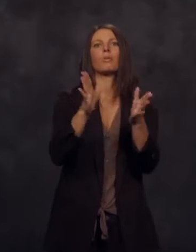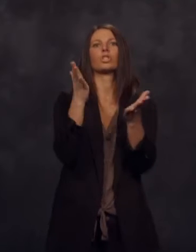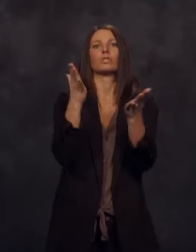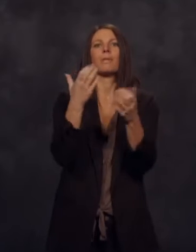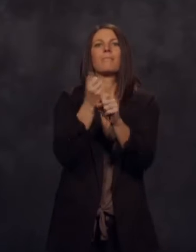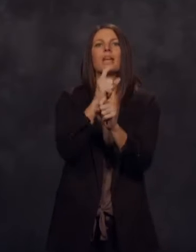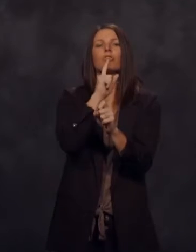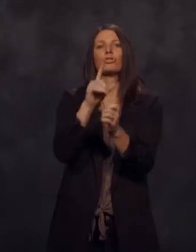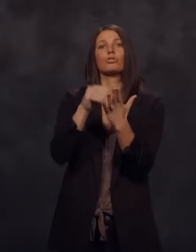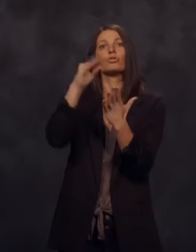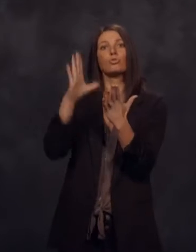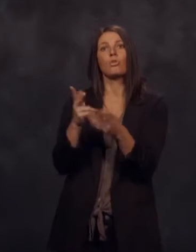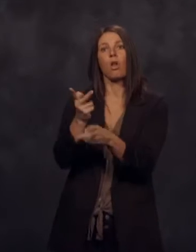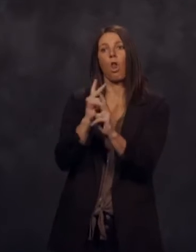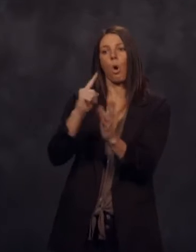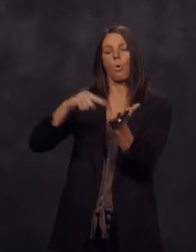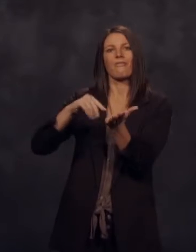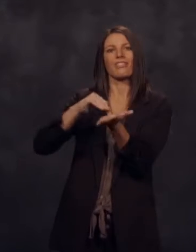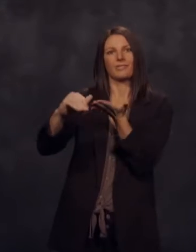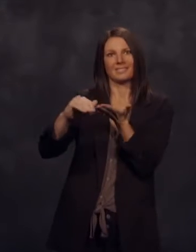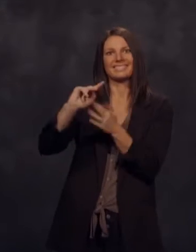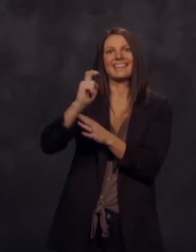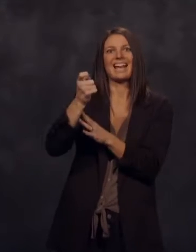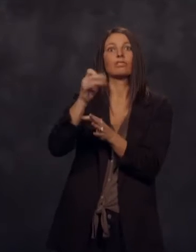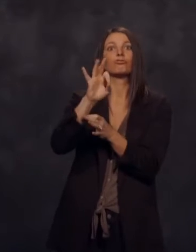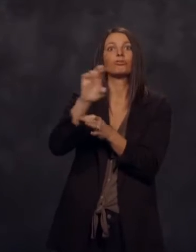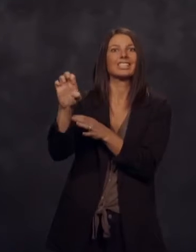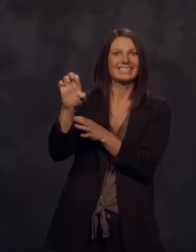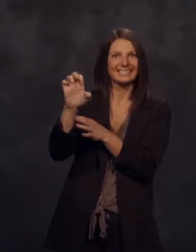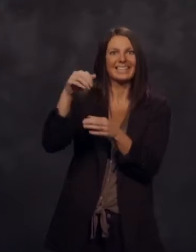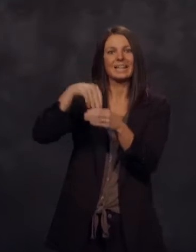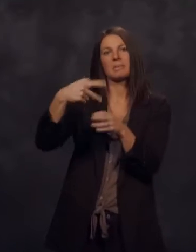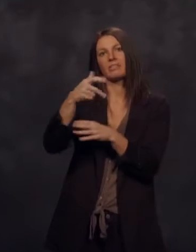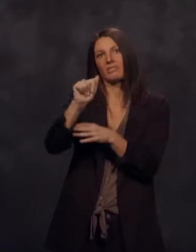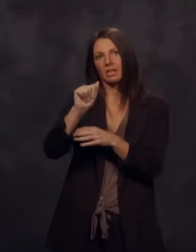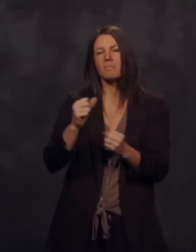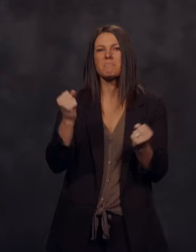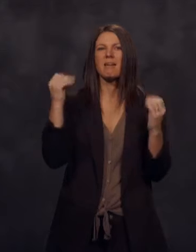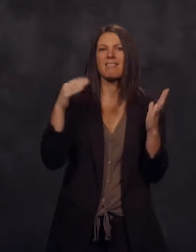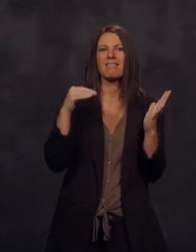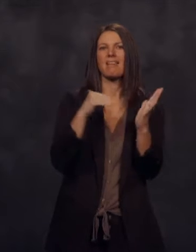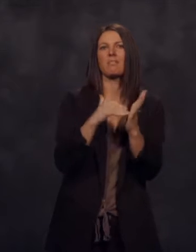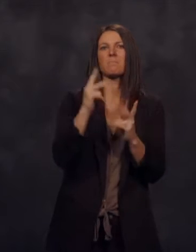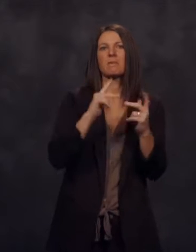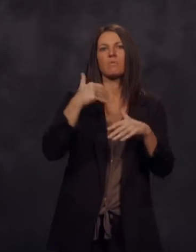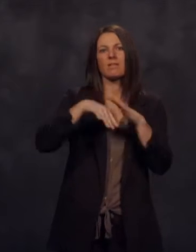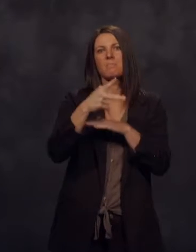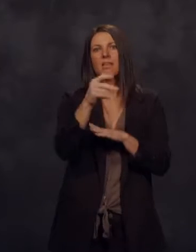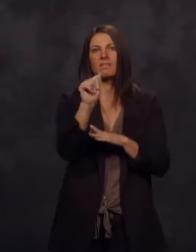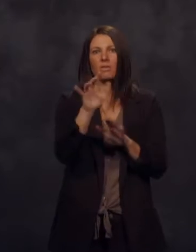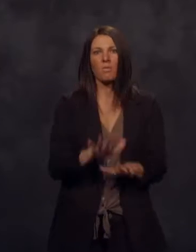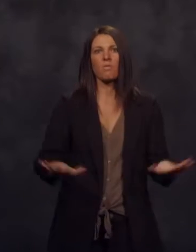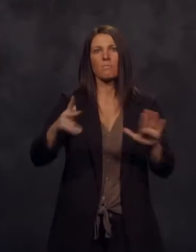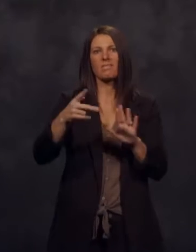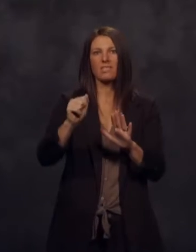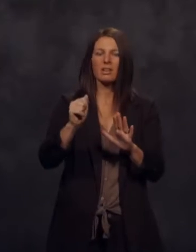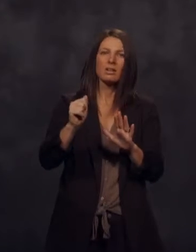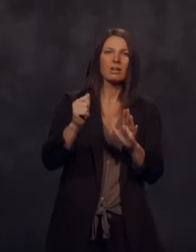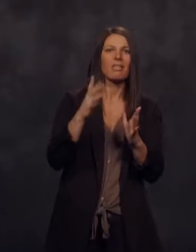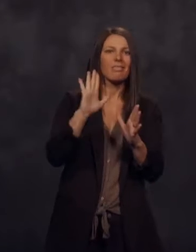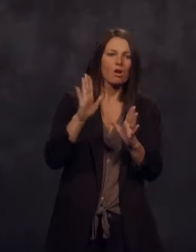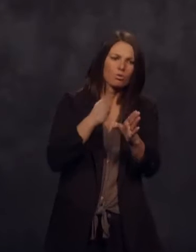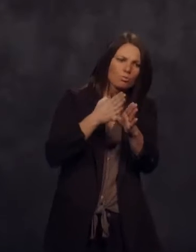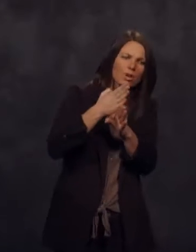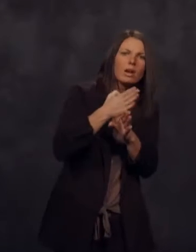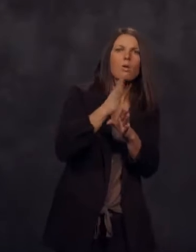student loan forgiveness is tax-free in Pennsylvania. Thousands of Pennsylvanians all across the Commonwealth have chosen careers that